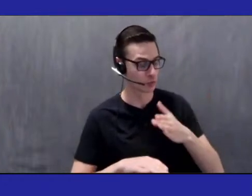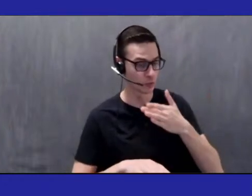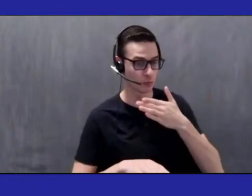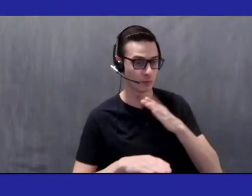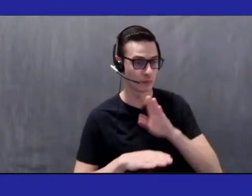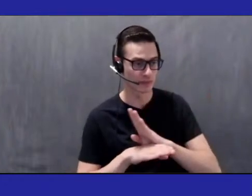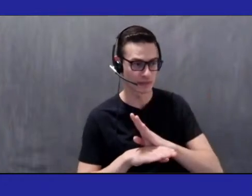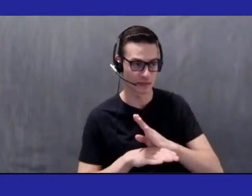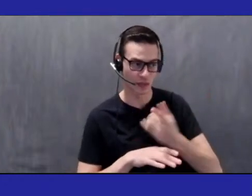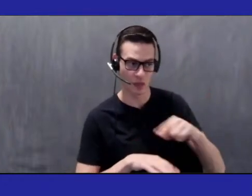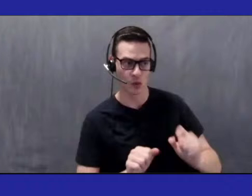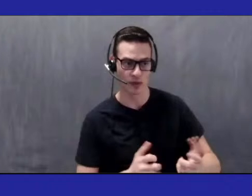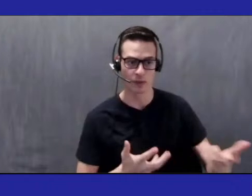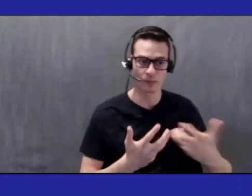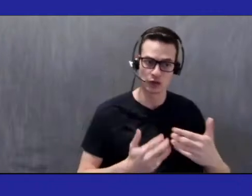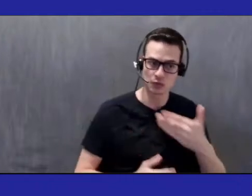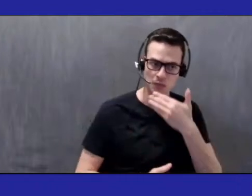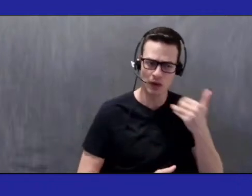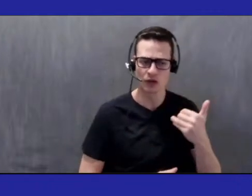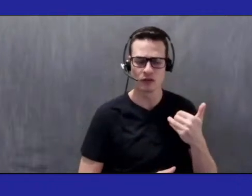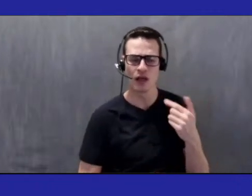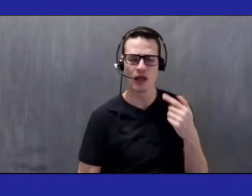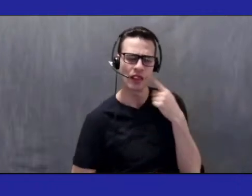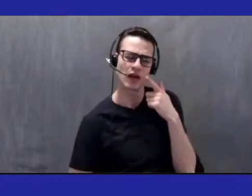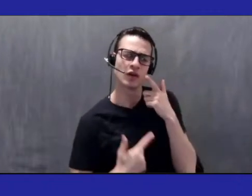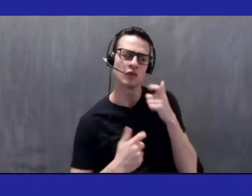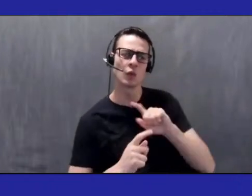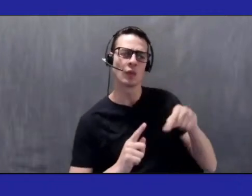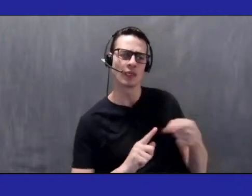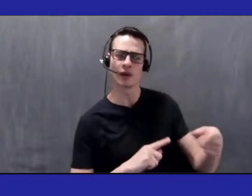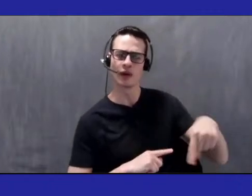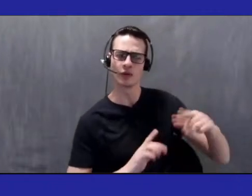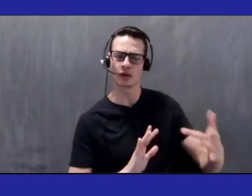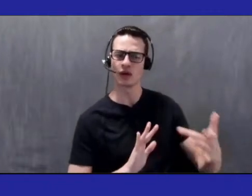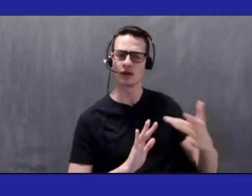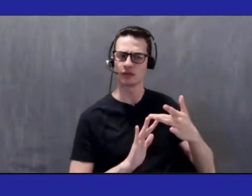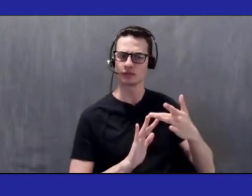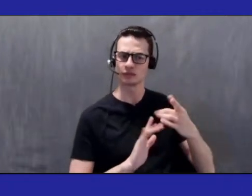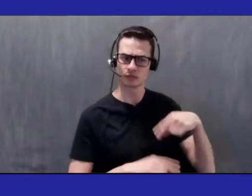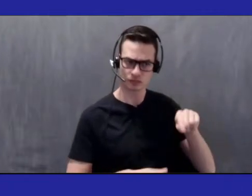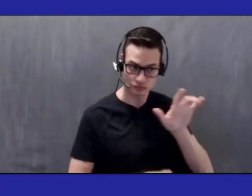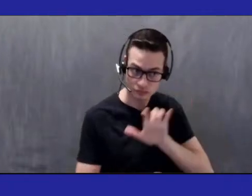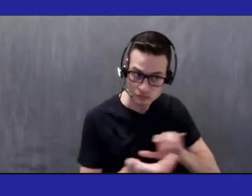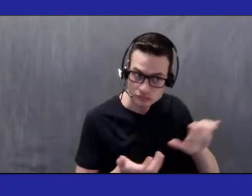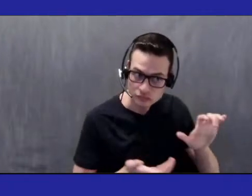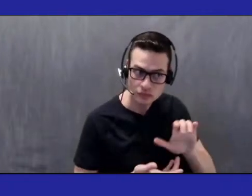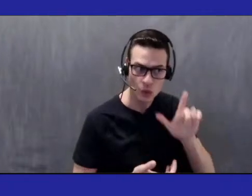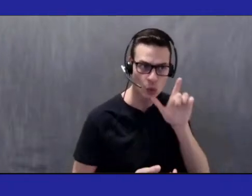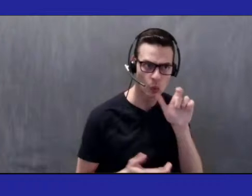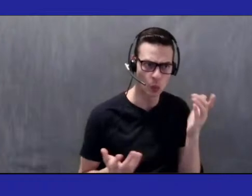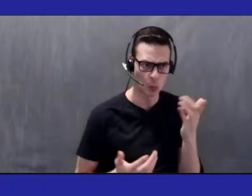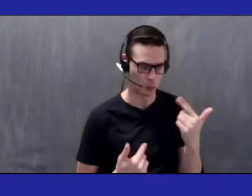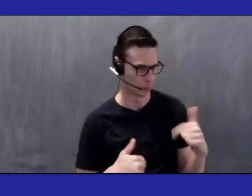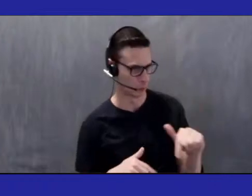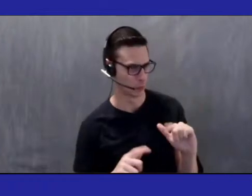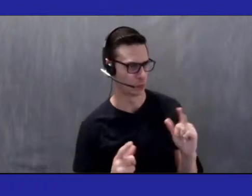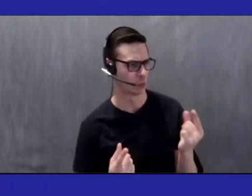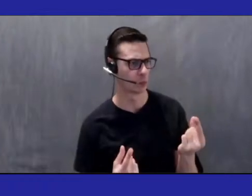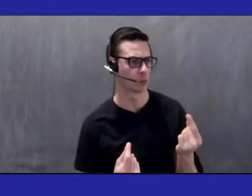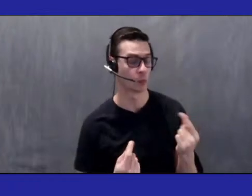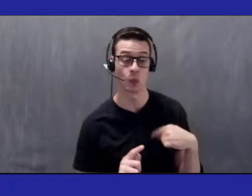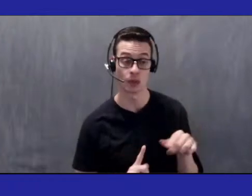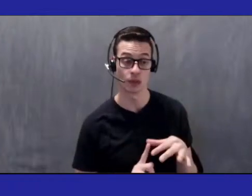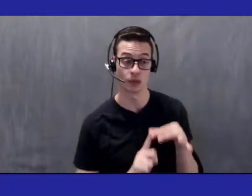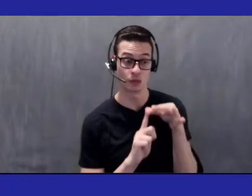it interesting when we speak with our MWBEs because they come to us and they're very confused as to who and what we are. We're unique in the